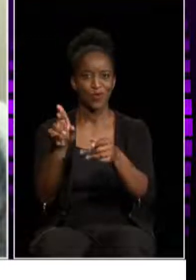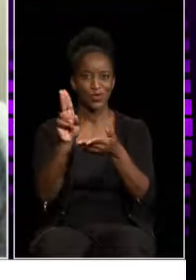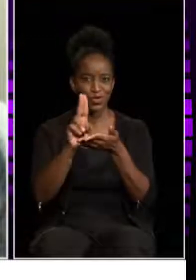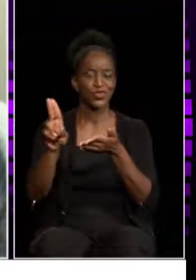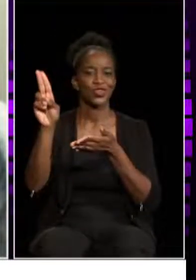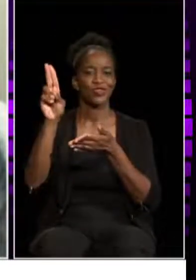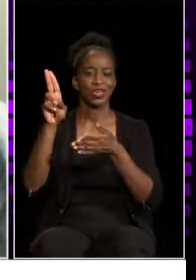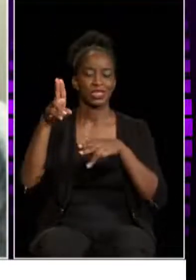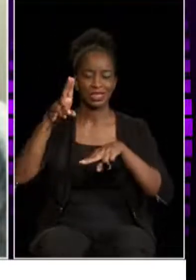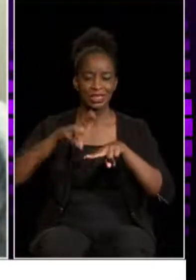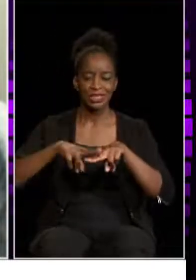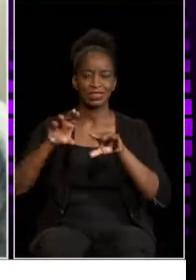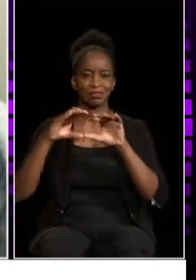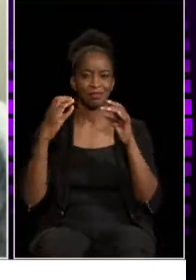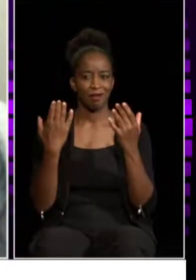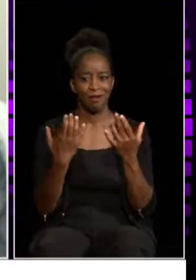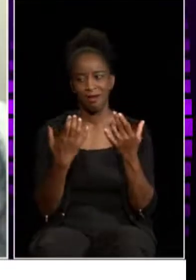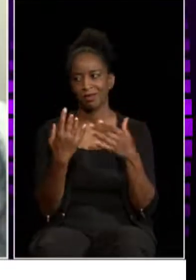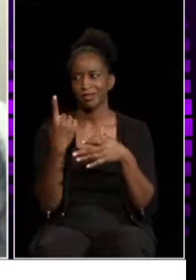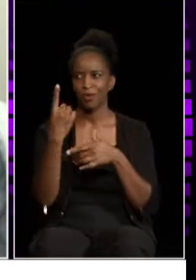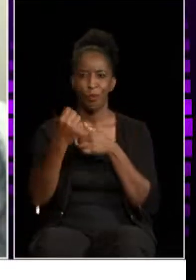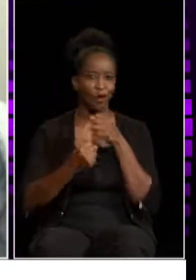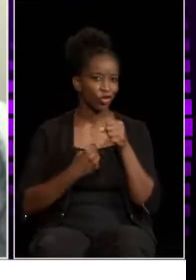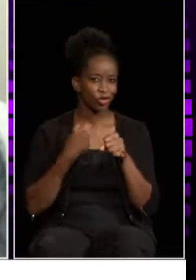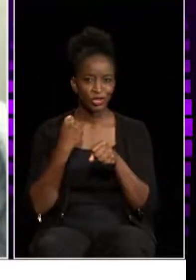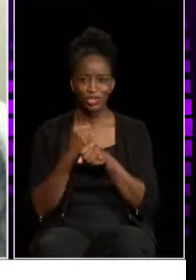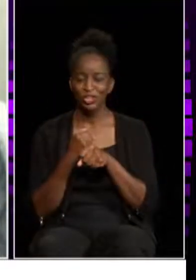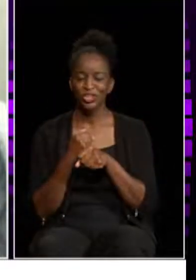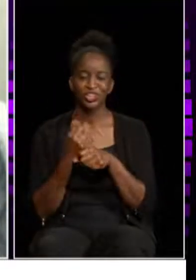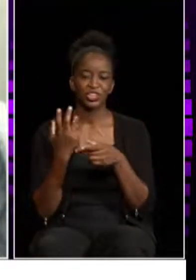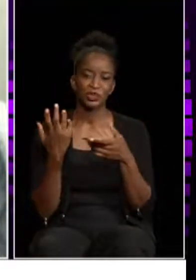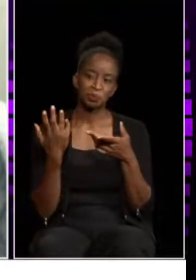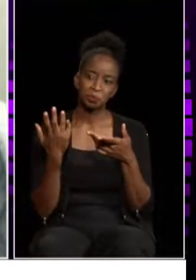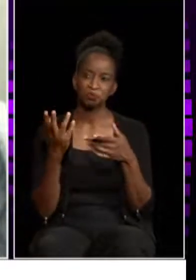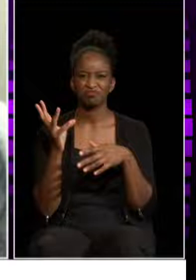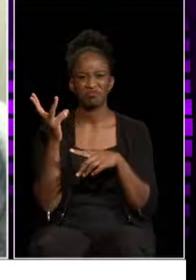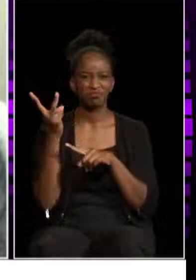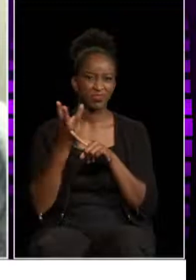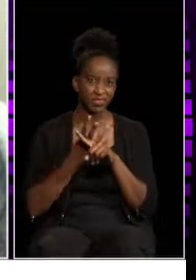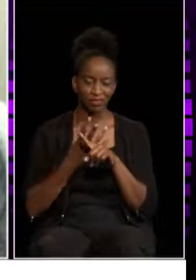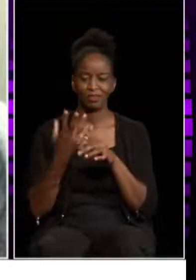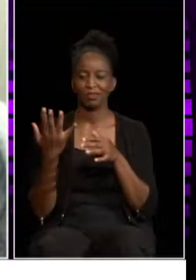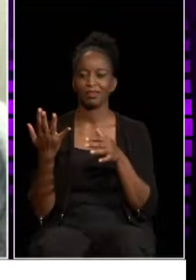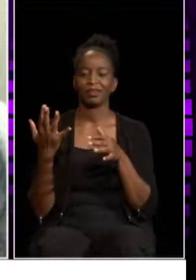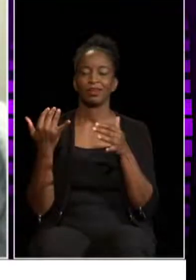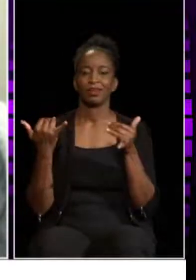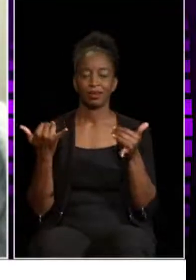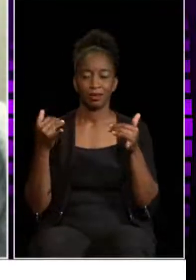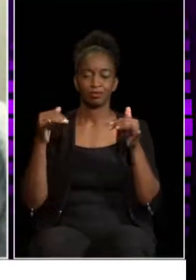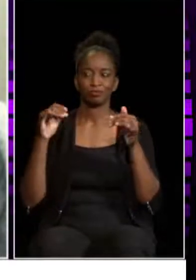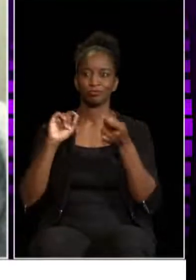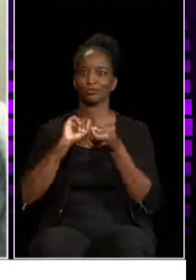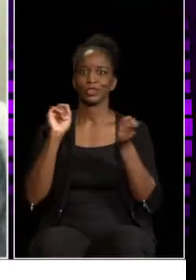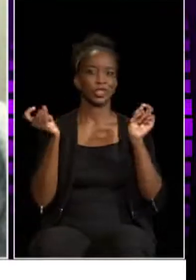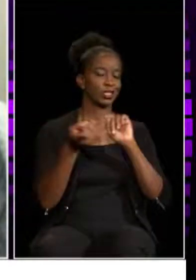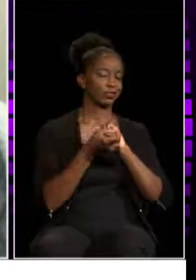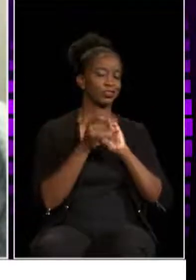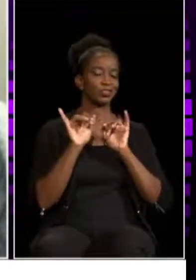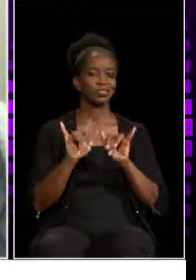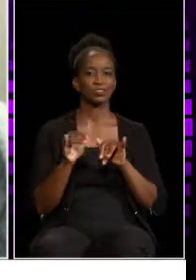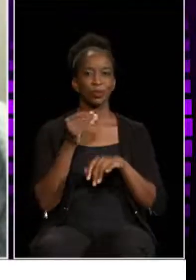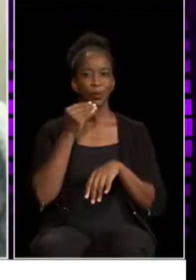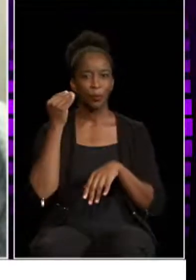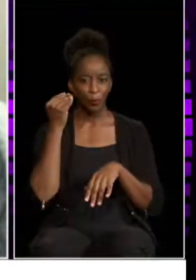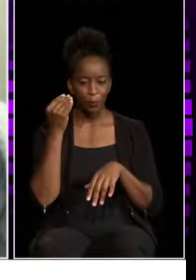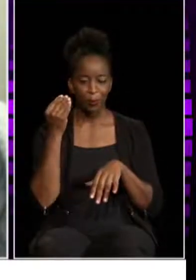So going from that then to the electronic method, being at home, having to use